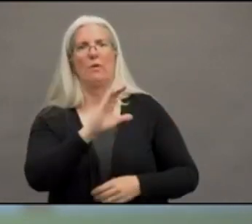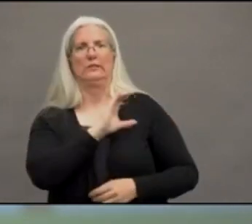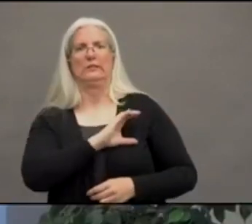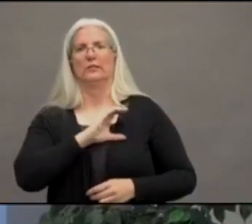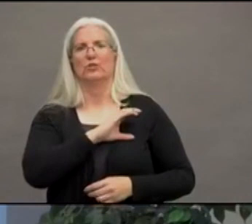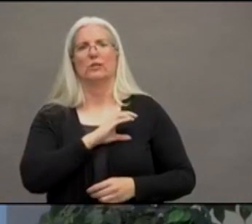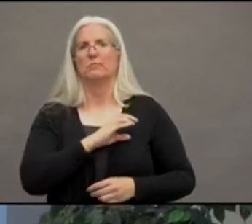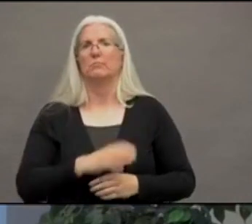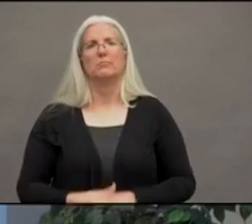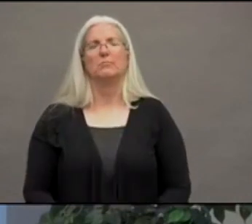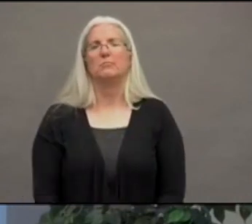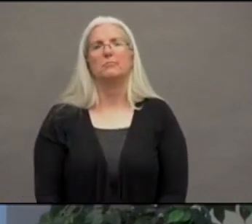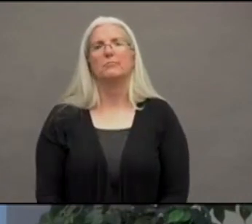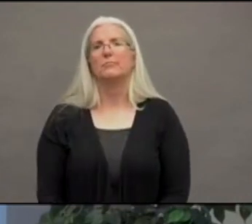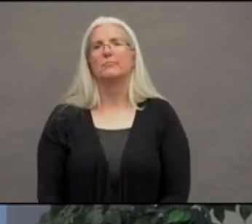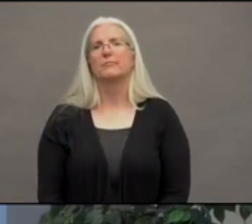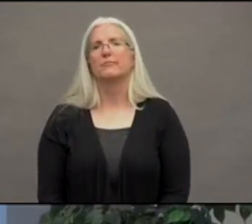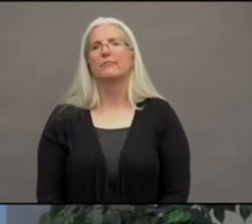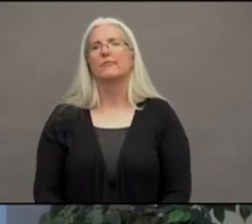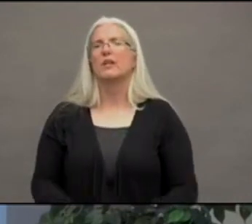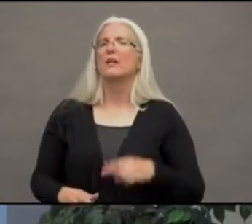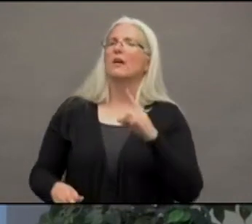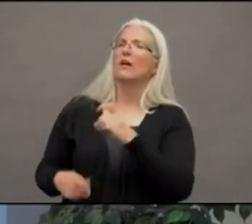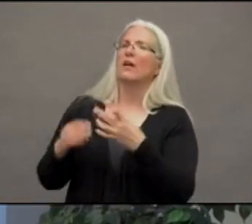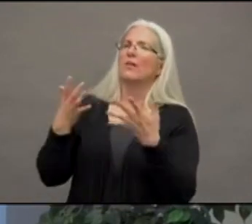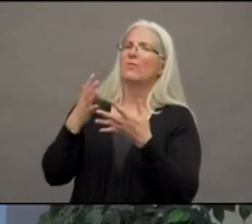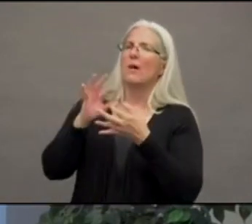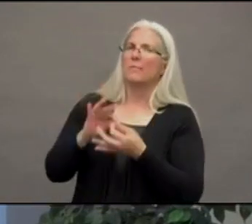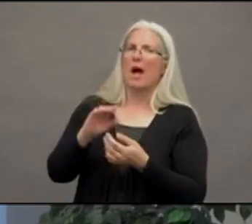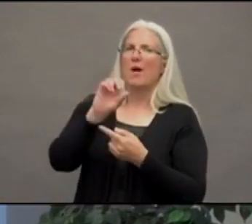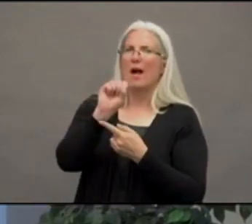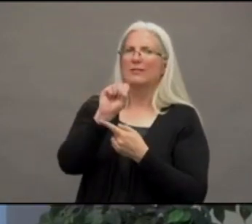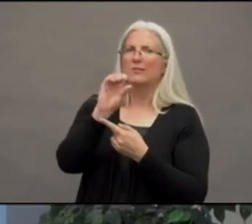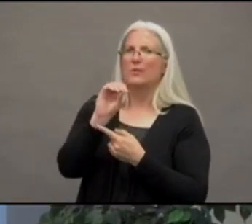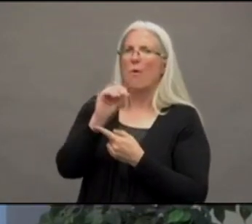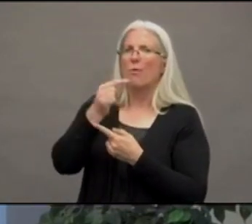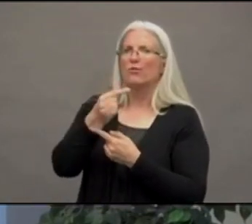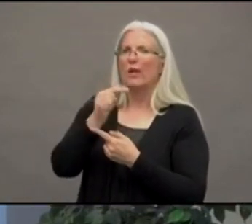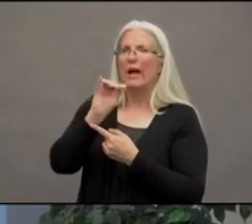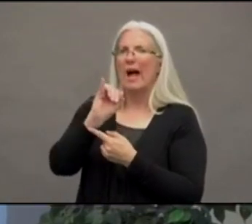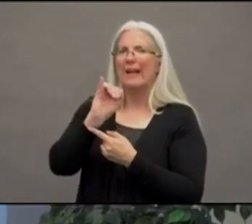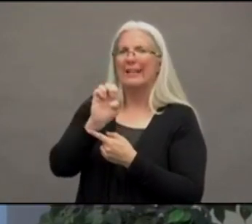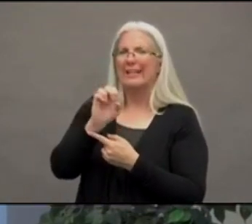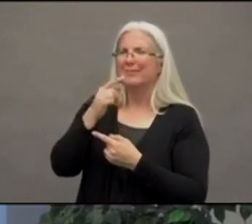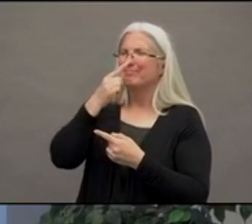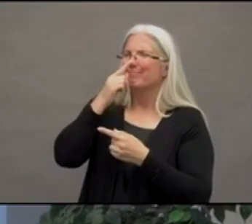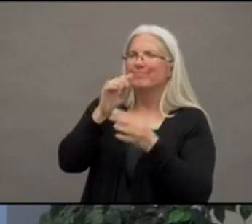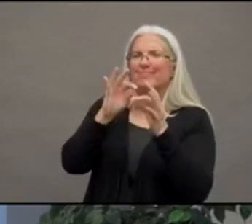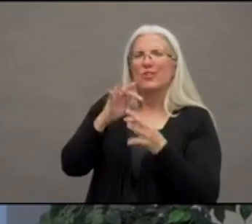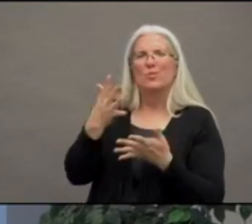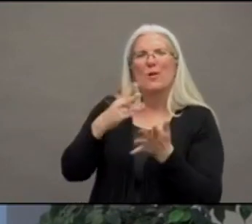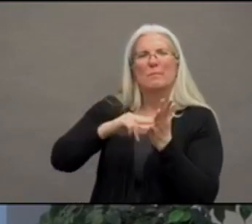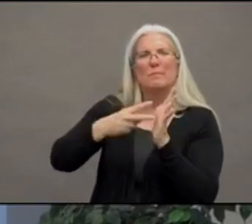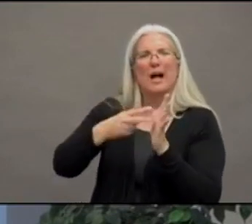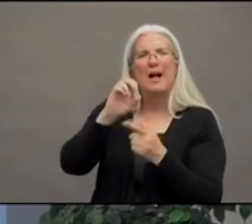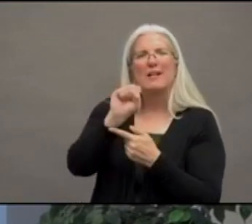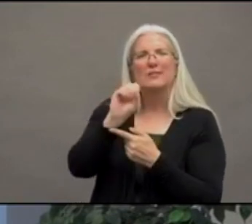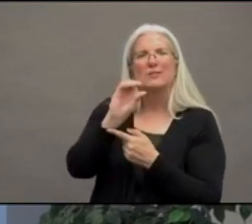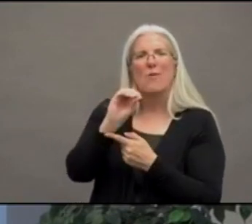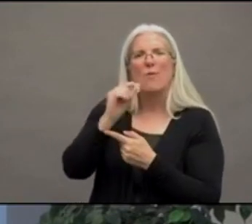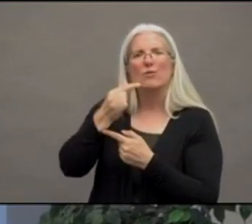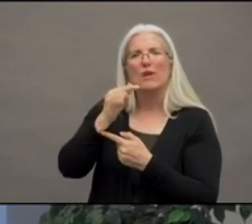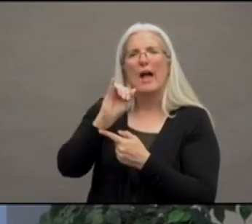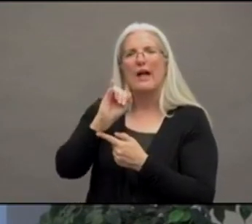about Shoji questions? And could you define what Shoji is for Sure. those people who may not know? Shoji